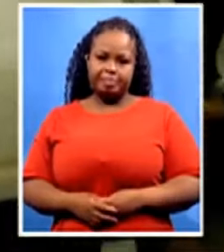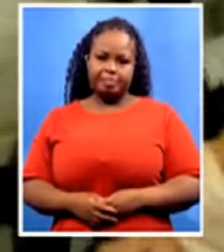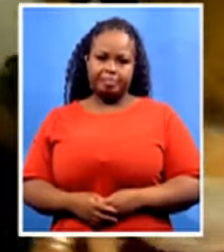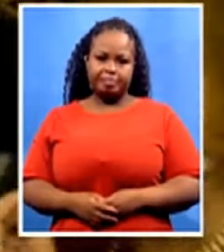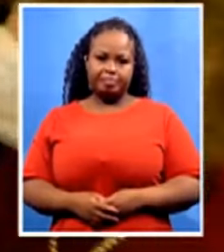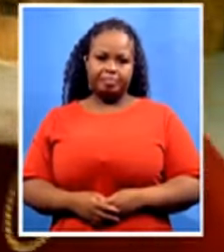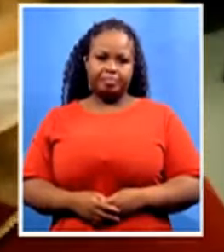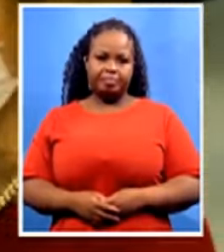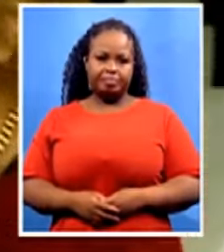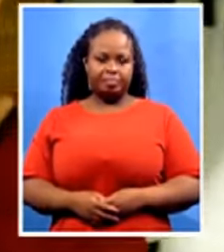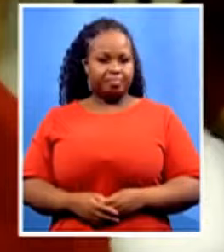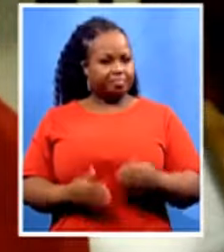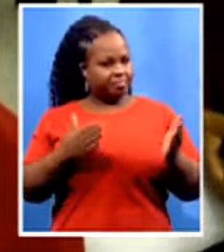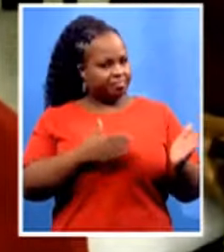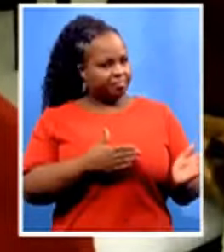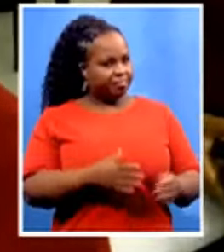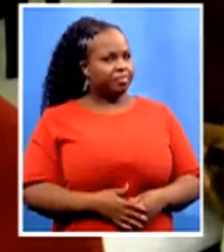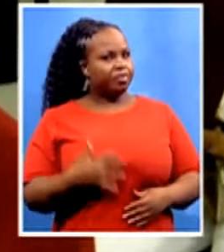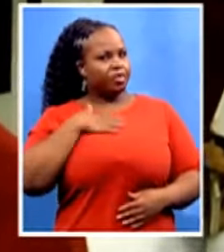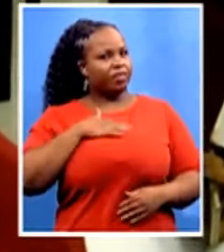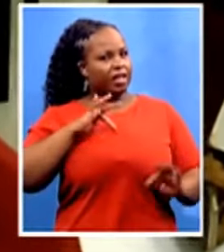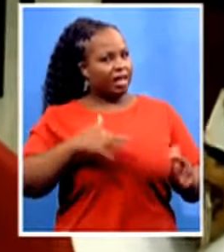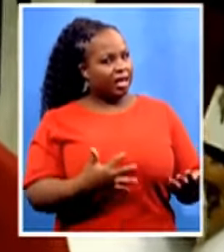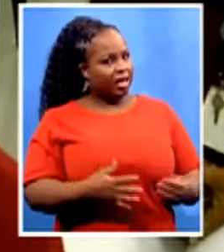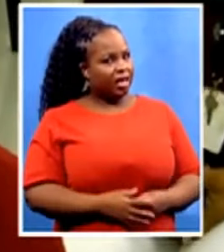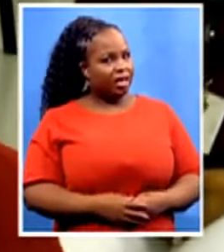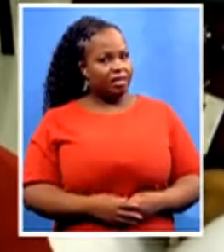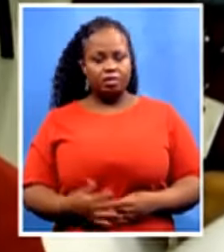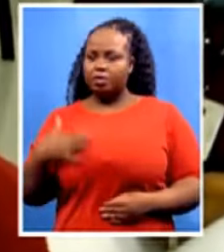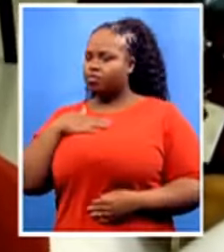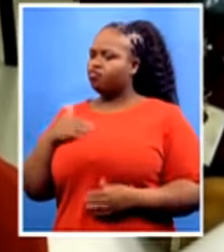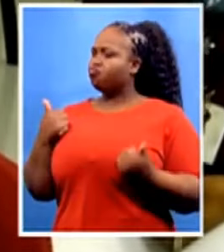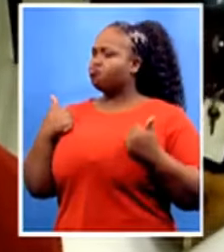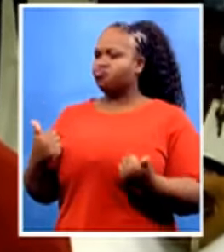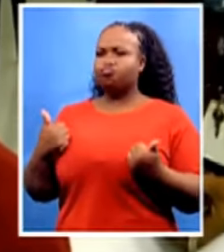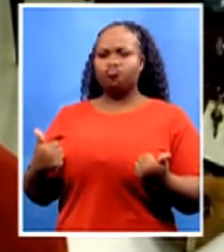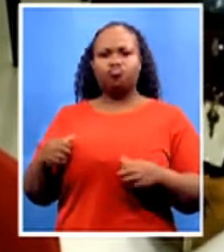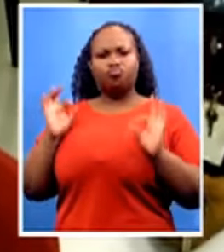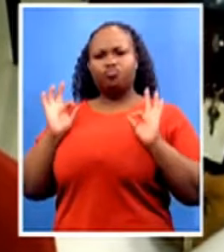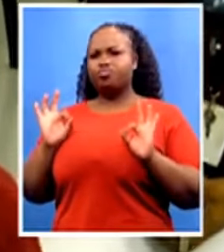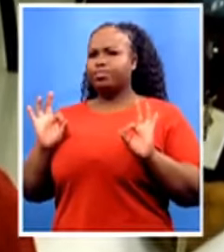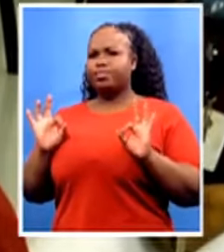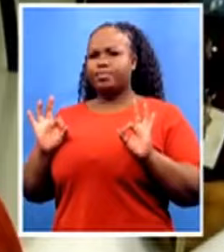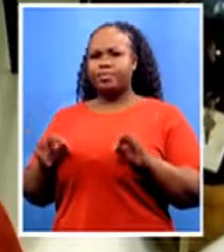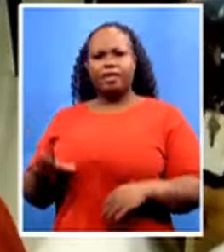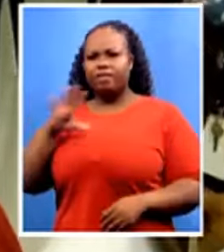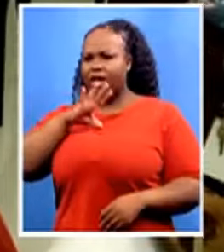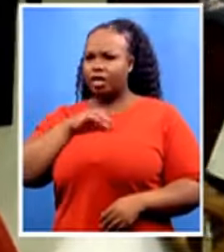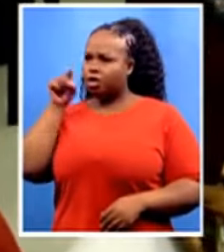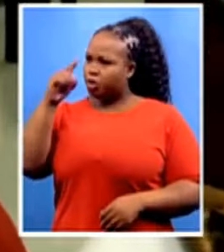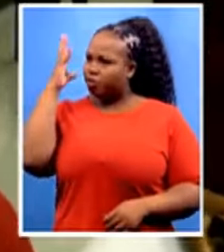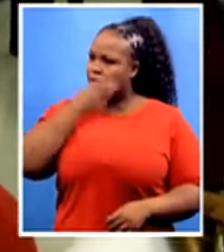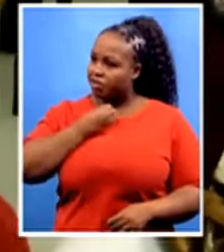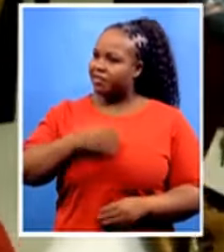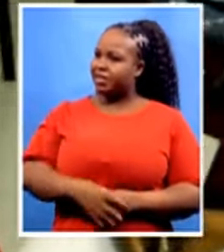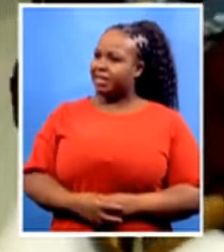you feeling? I'm feeling well, thank you. I'm absolutely fine. But you are beautiful. Let's tell